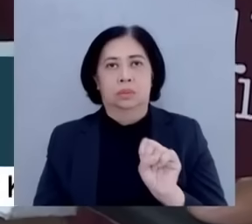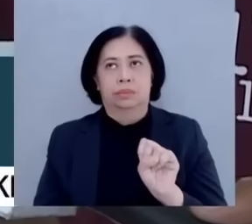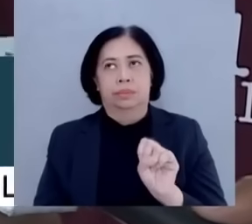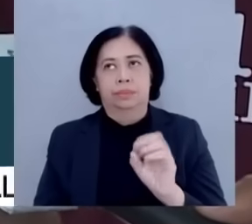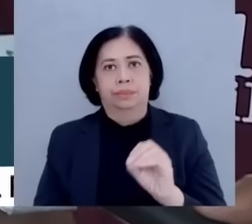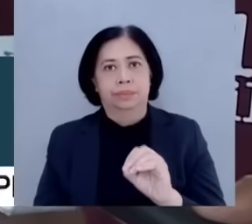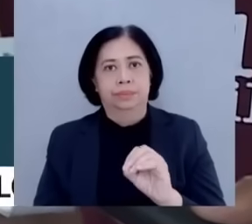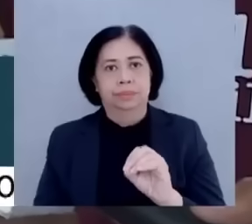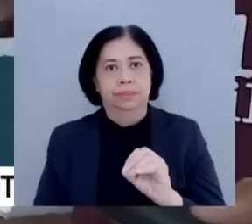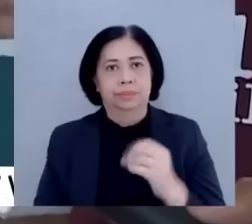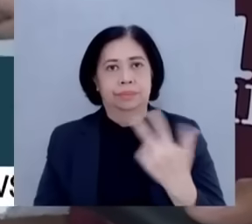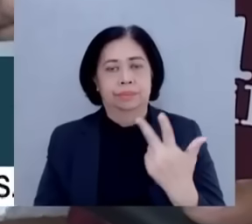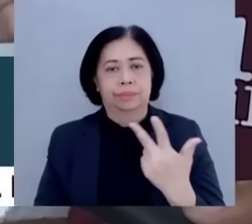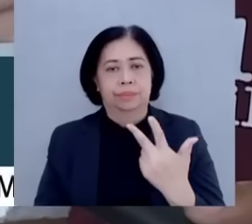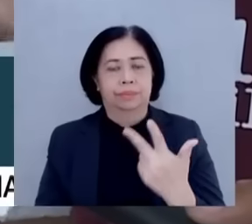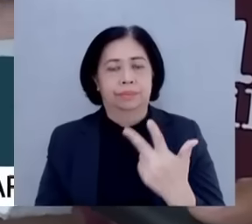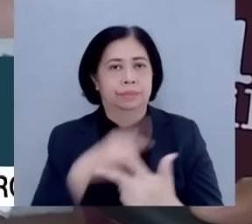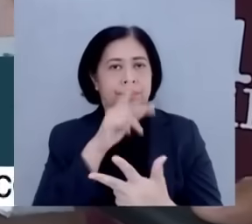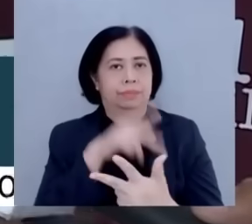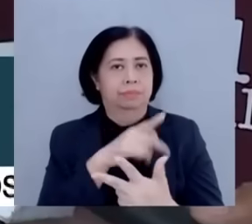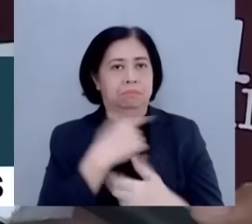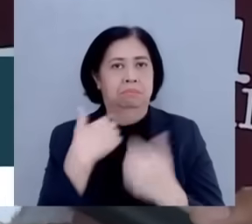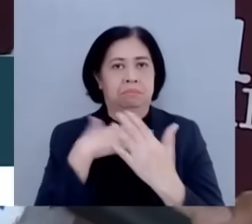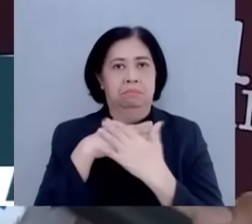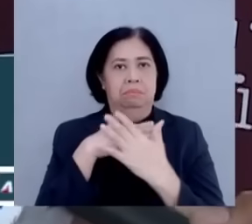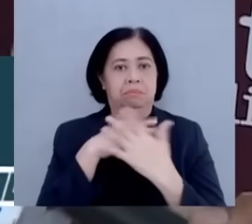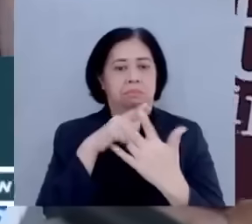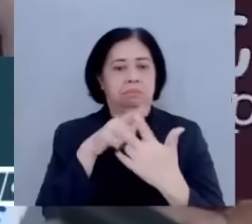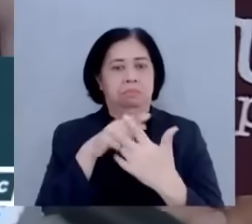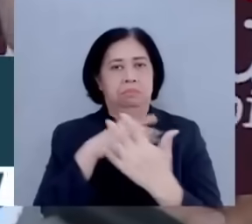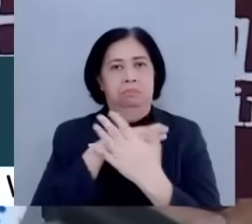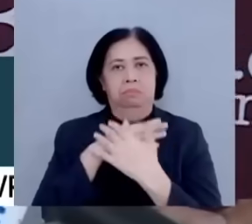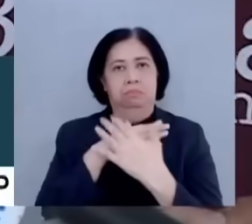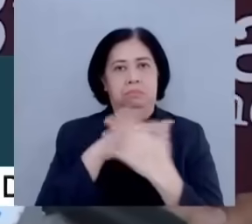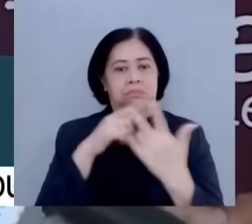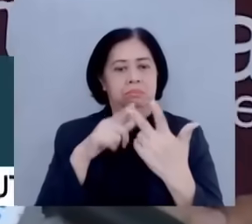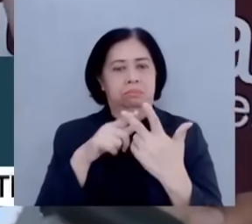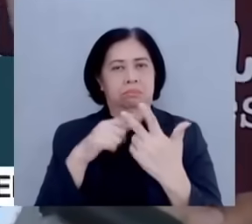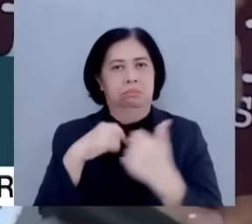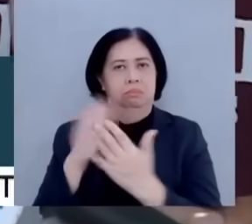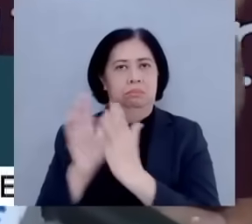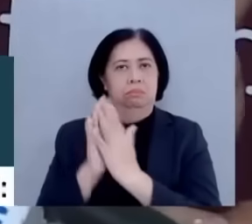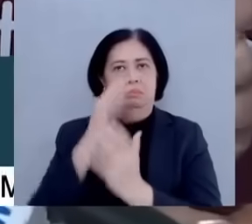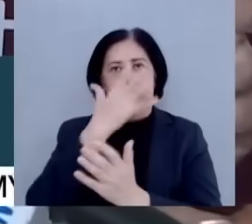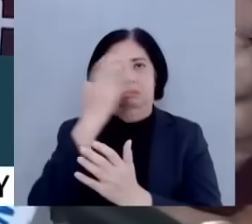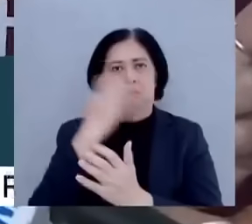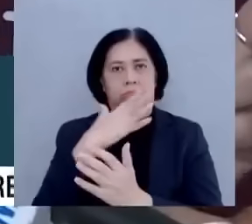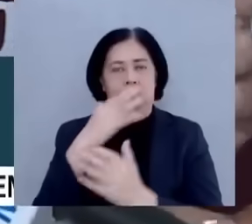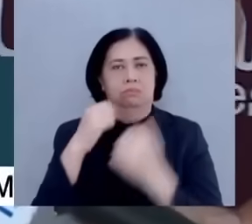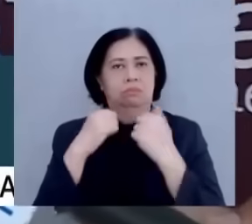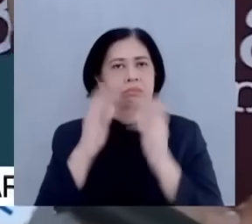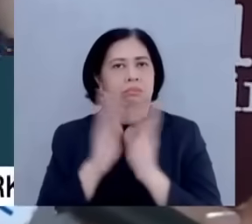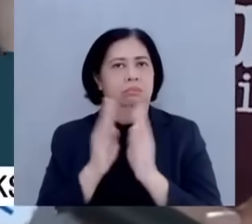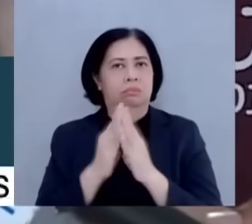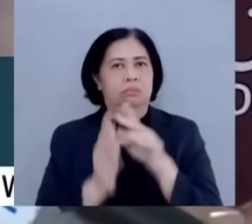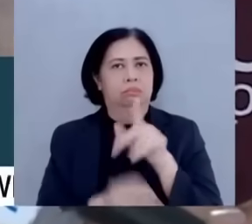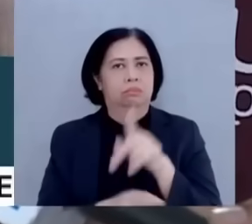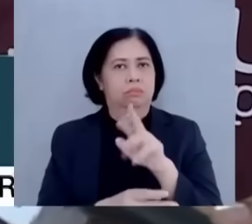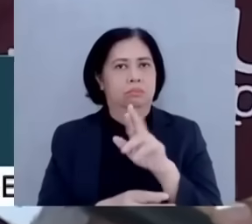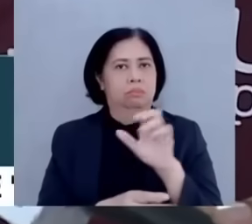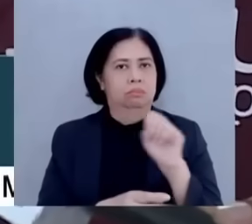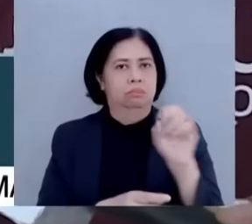tatlo na yon. One person warned me, another person warned me, and then I was asked during a press briefing